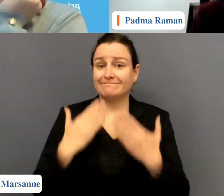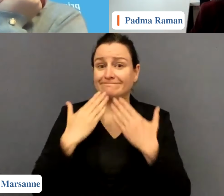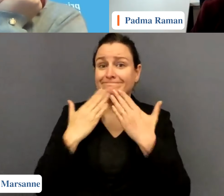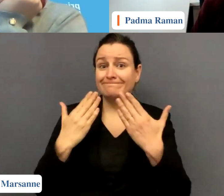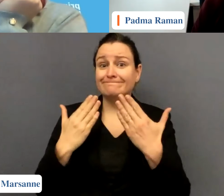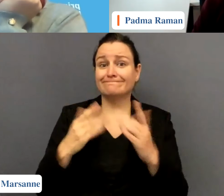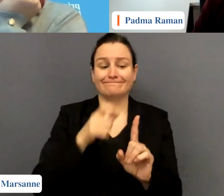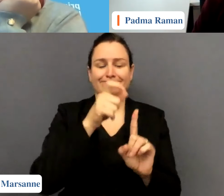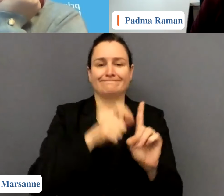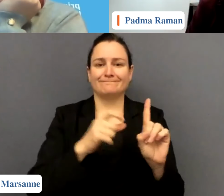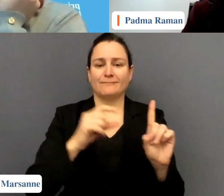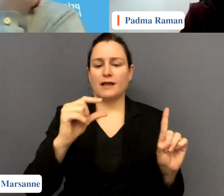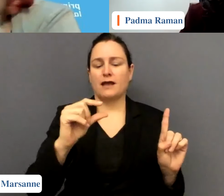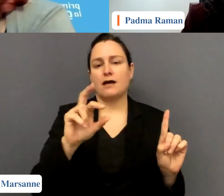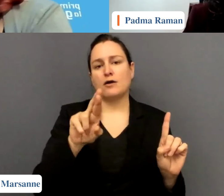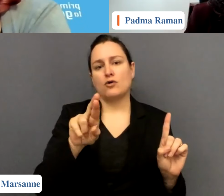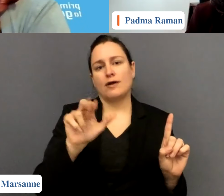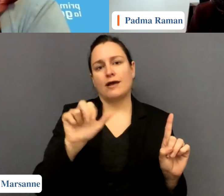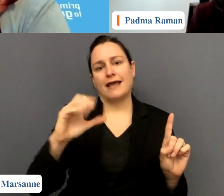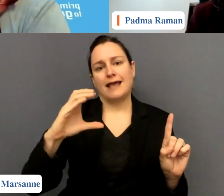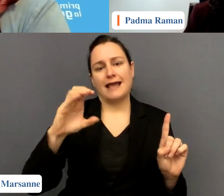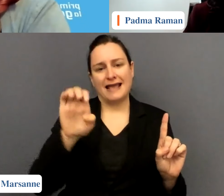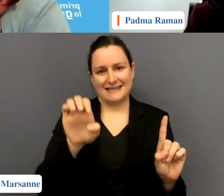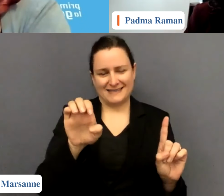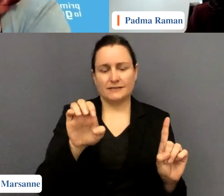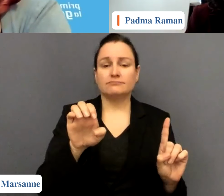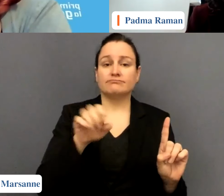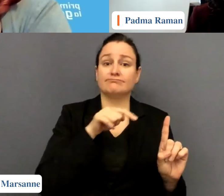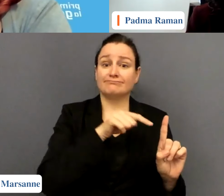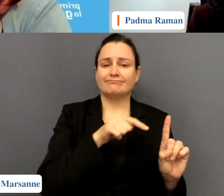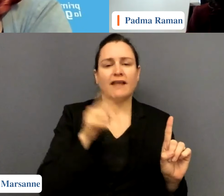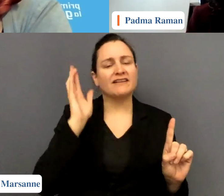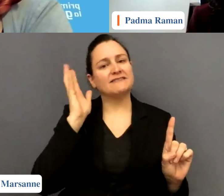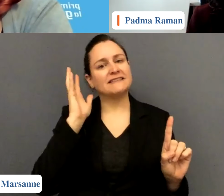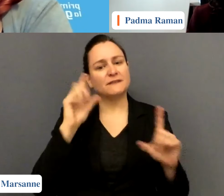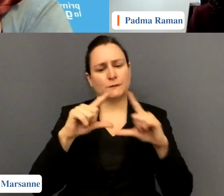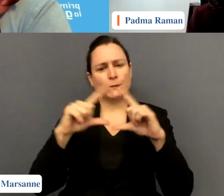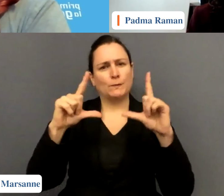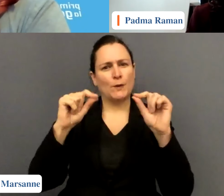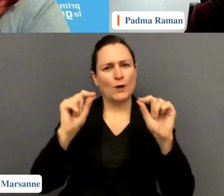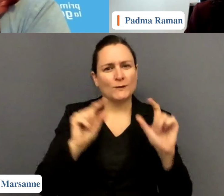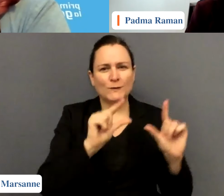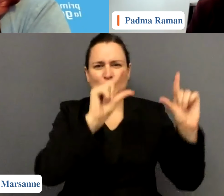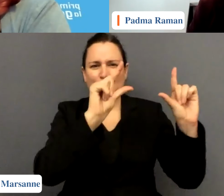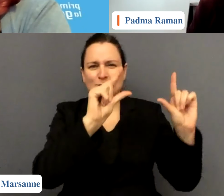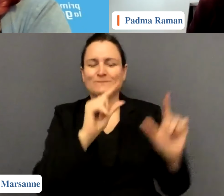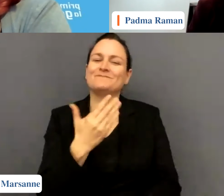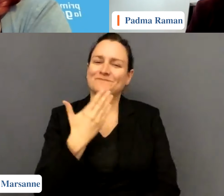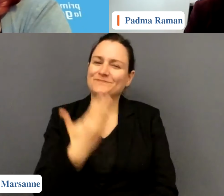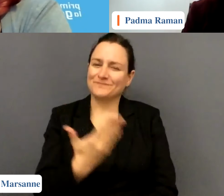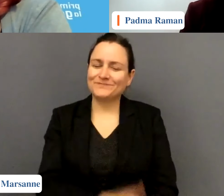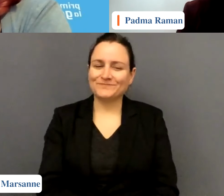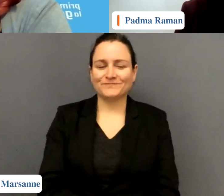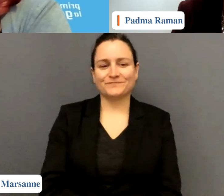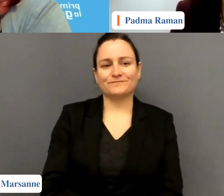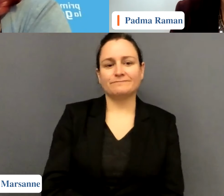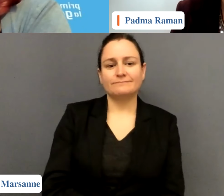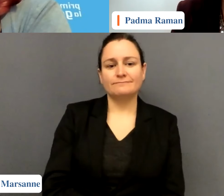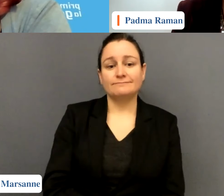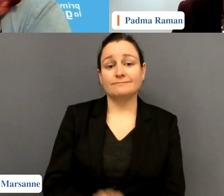Grace. We don't have a huge amount of time left, and there is a question on the Q&A that's